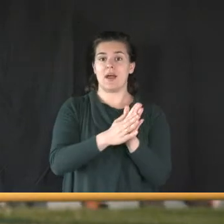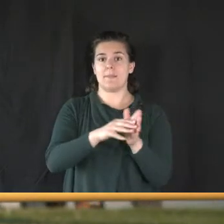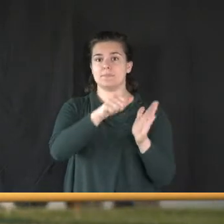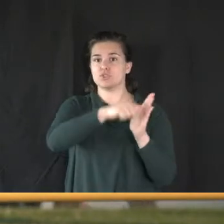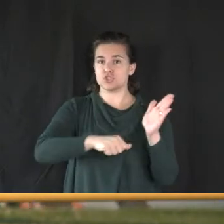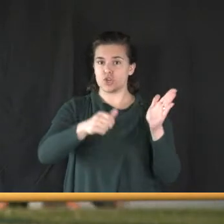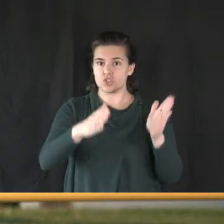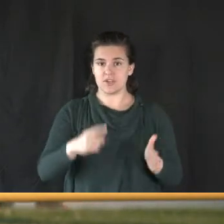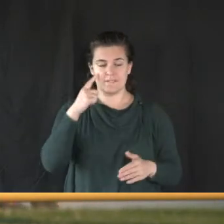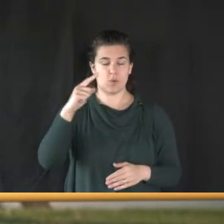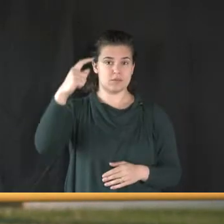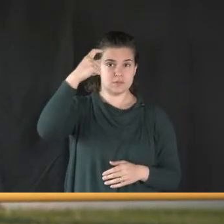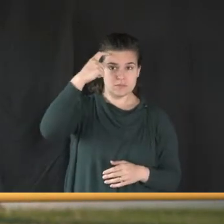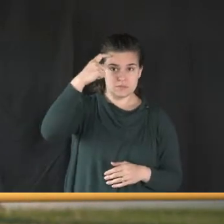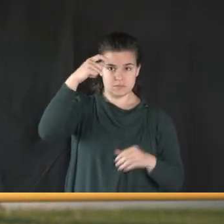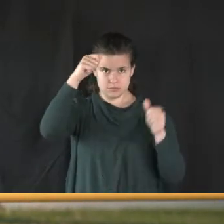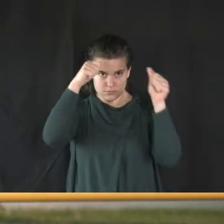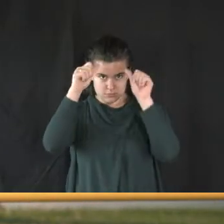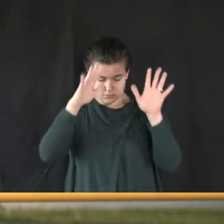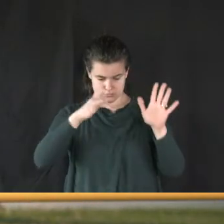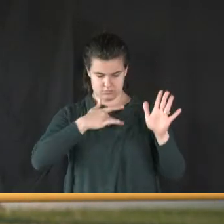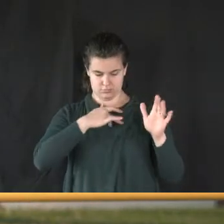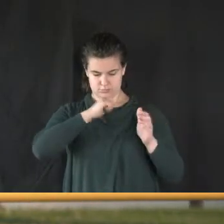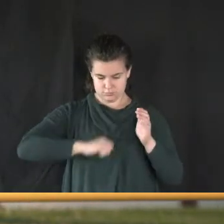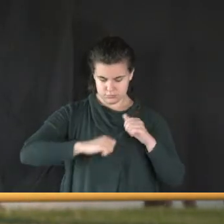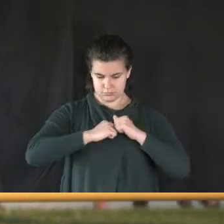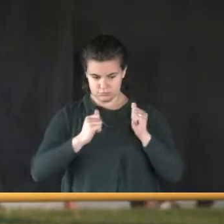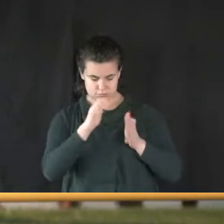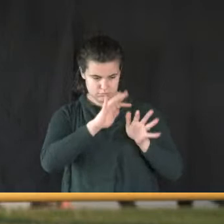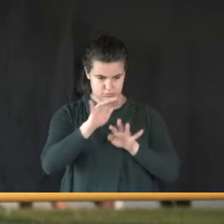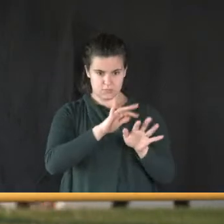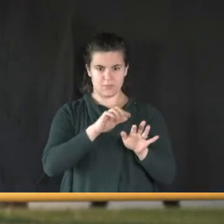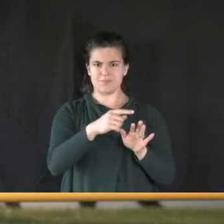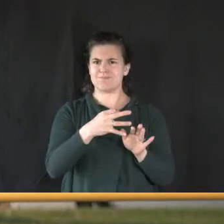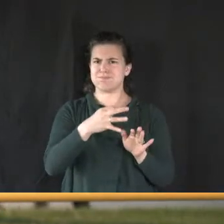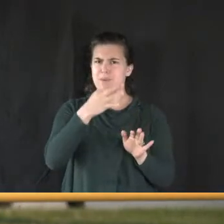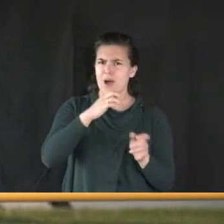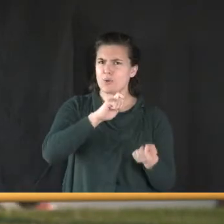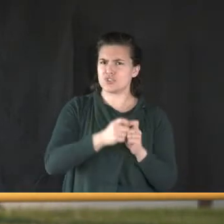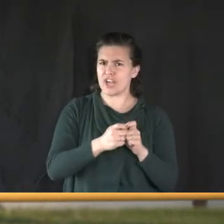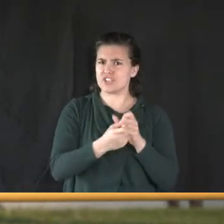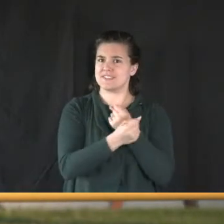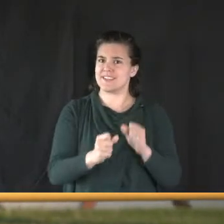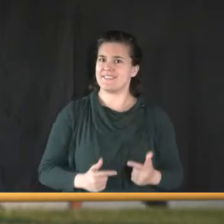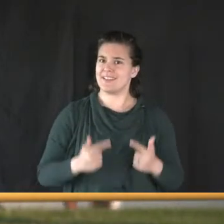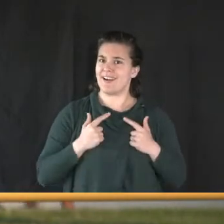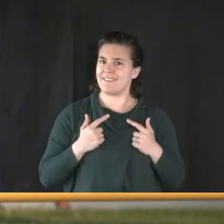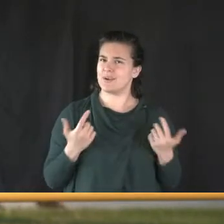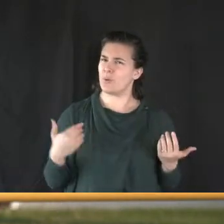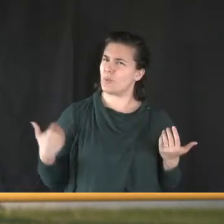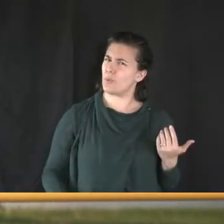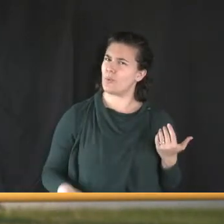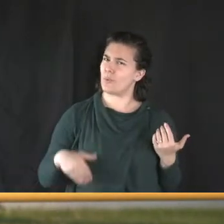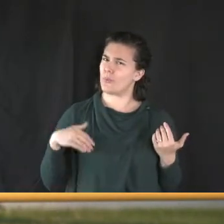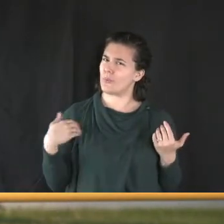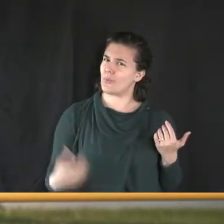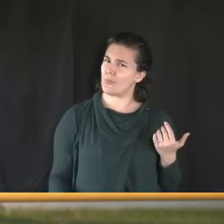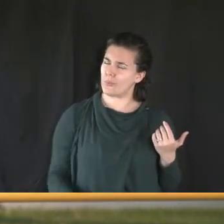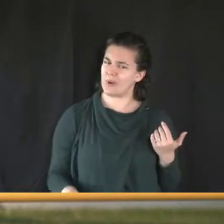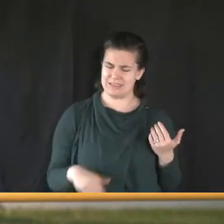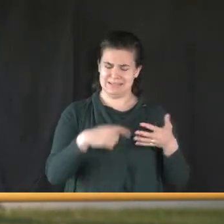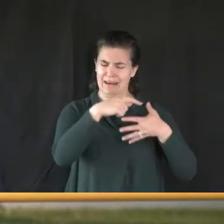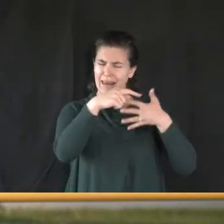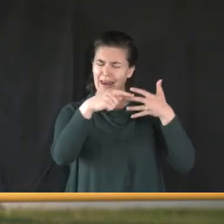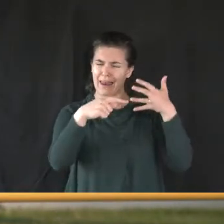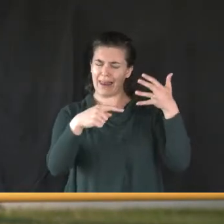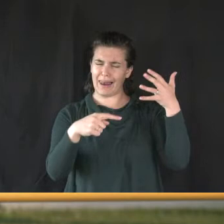surgeons, and the list goes on. Recognize that your fellow alumni are proud of you, and they